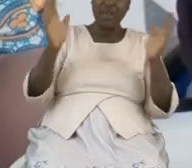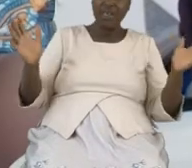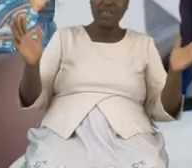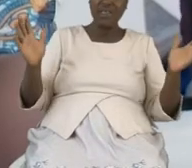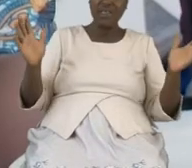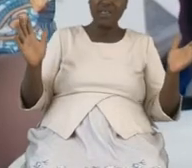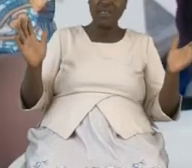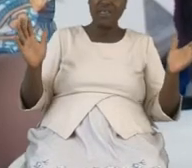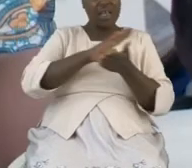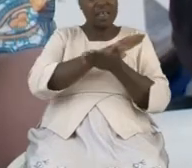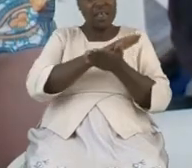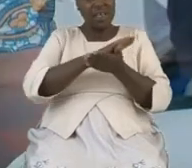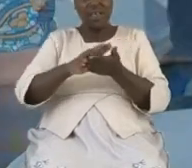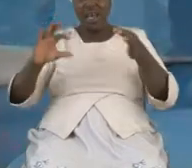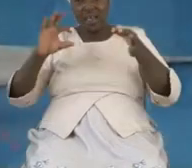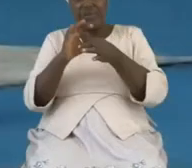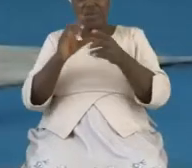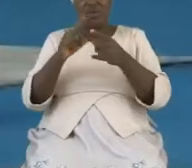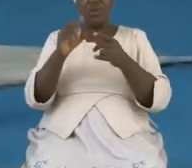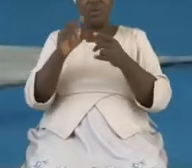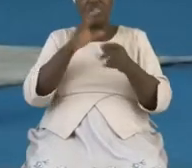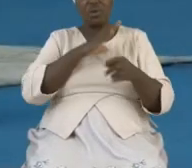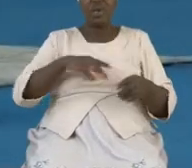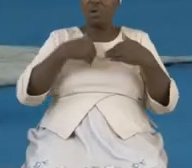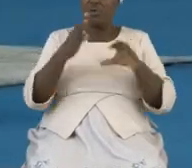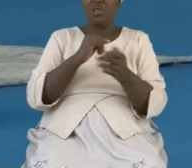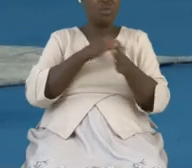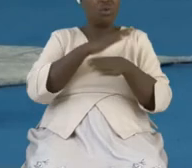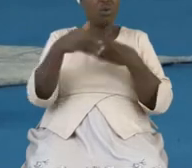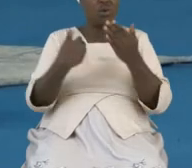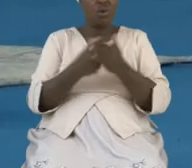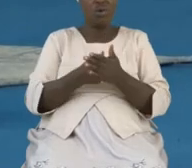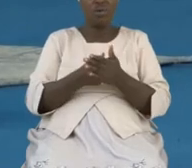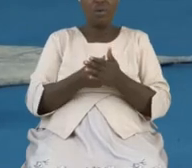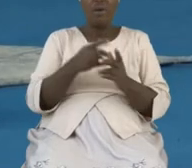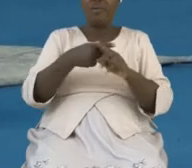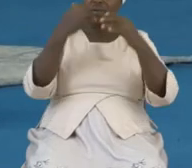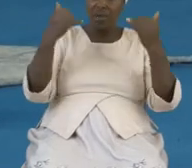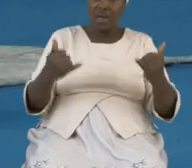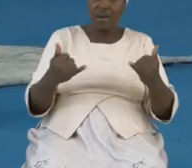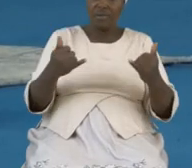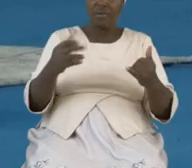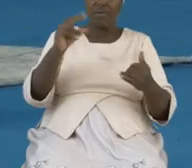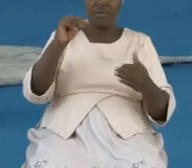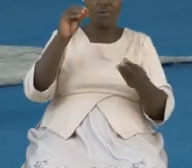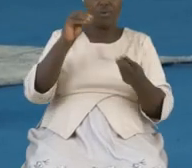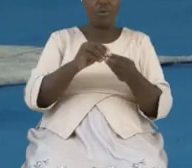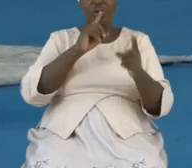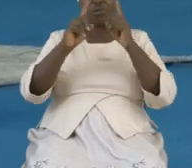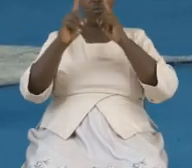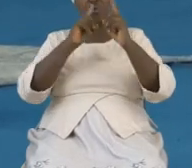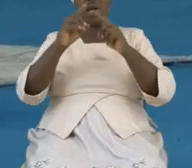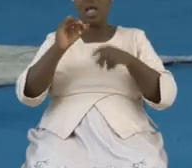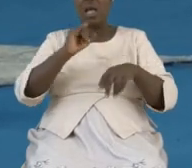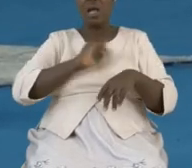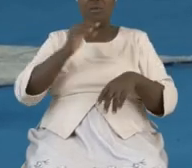to Christ, you've got it all. Henceforth, no more talk. I will not talk much with